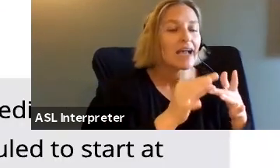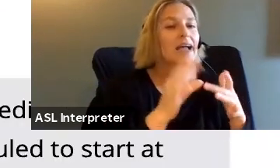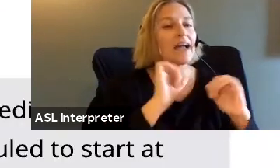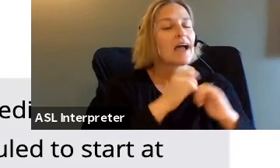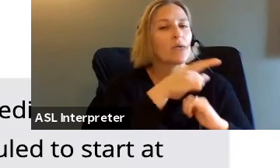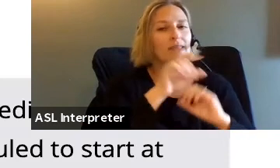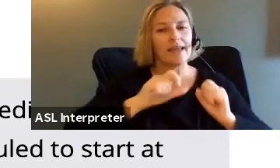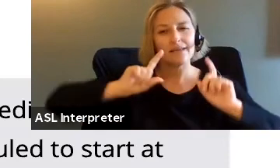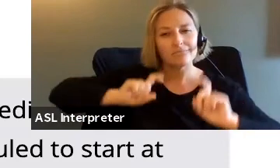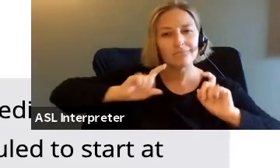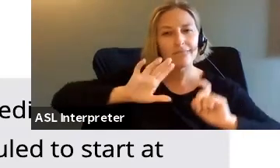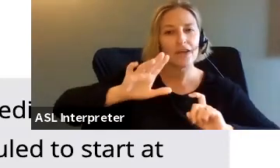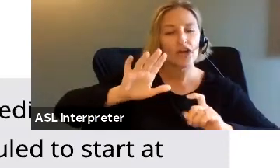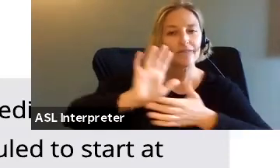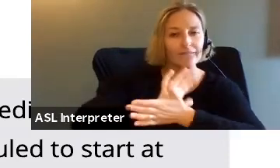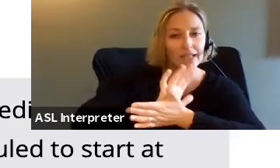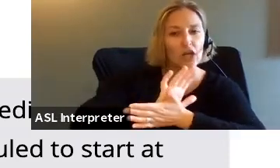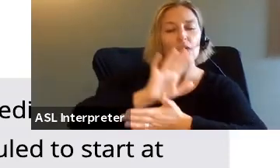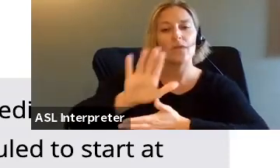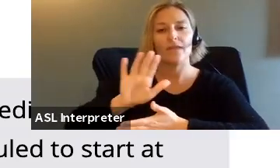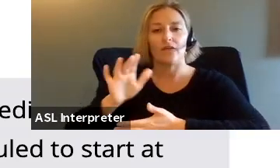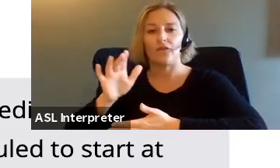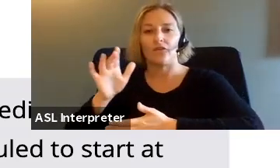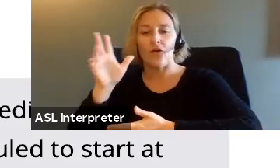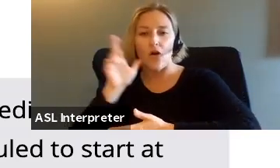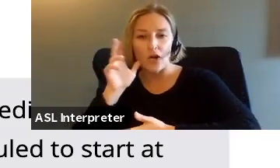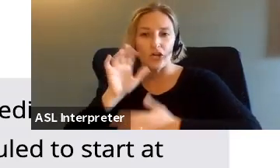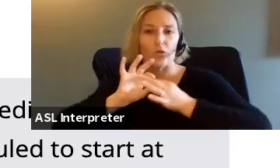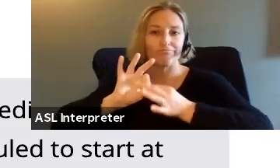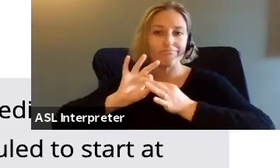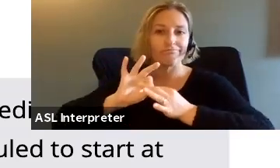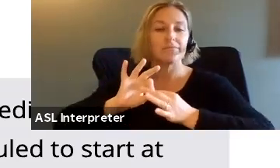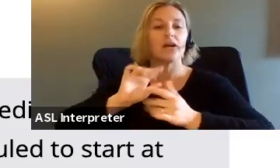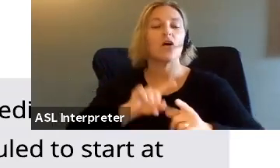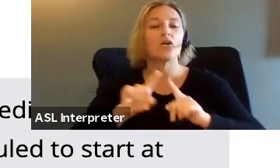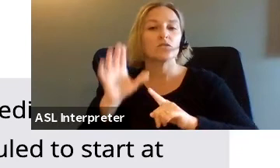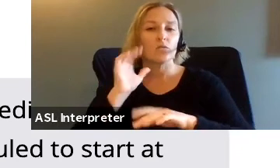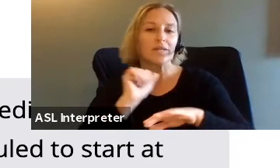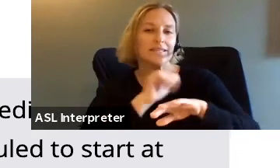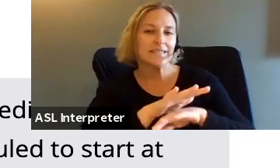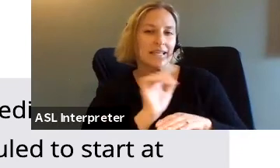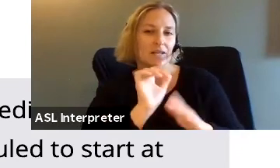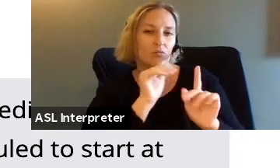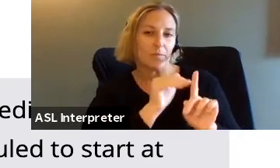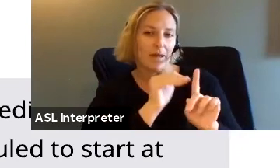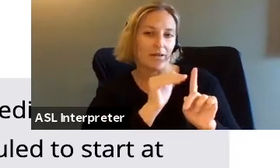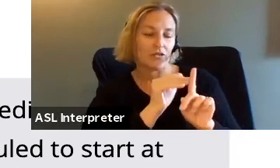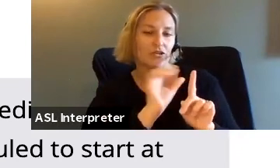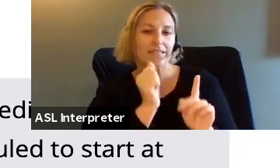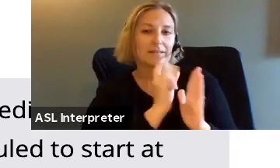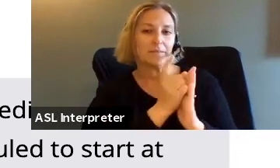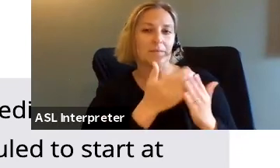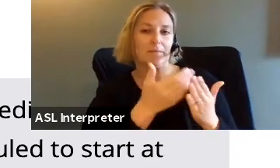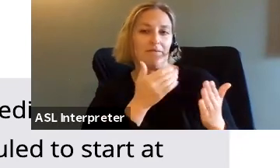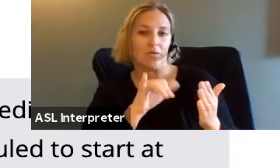and audio connectivity. And also we send them a reminder 10 minutes before the visit. Now, this was not implemented